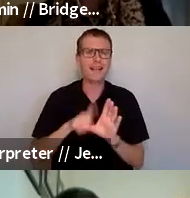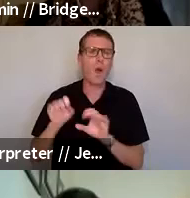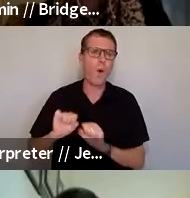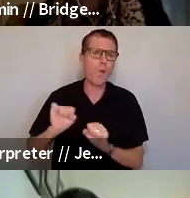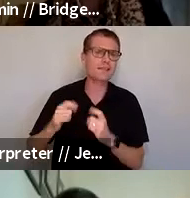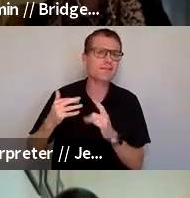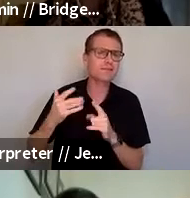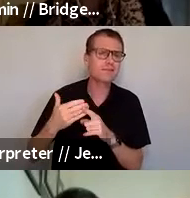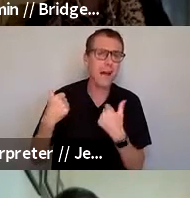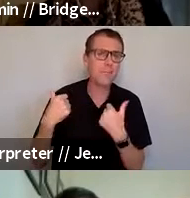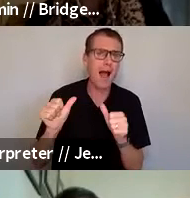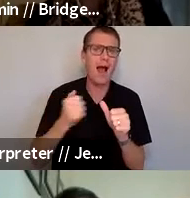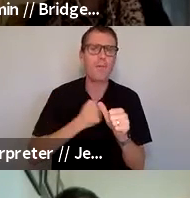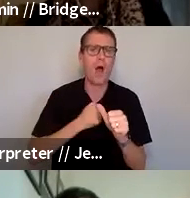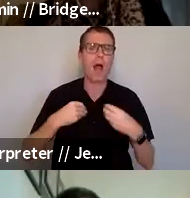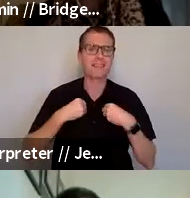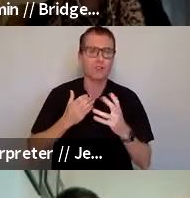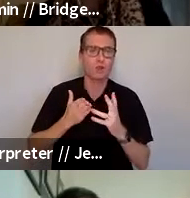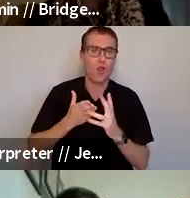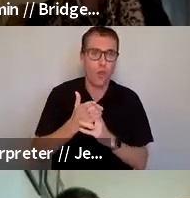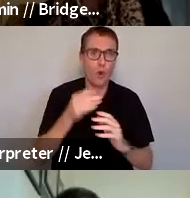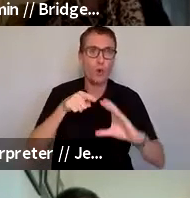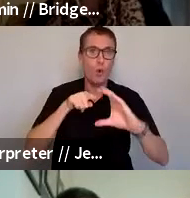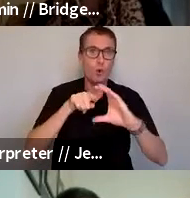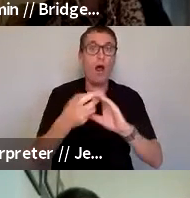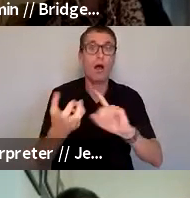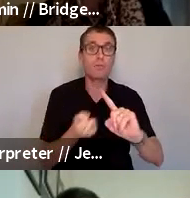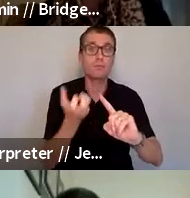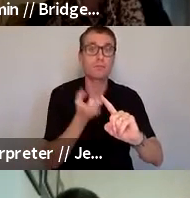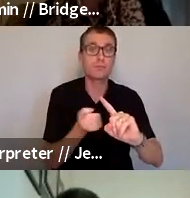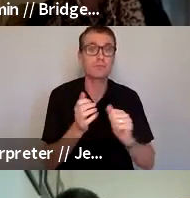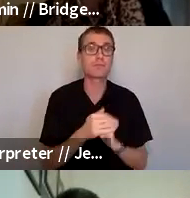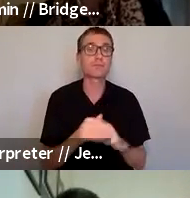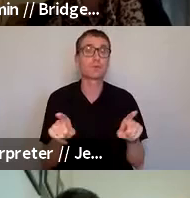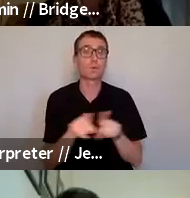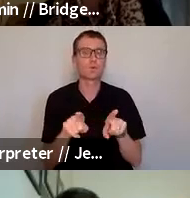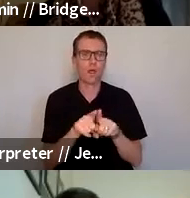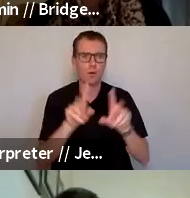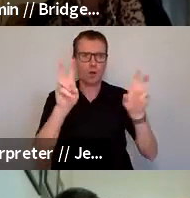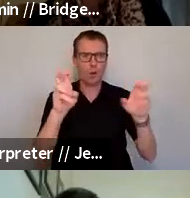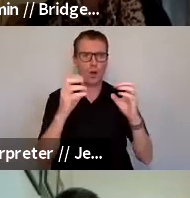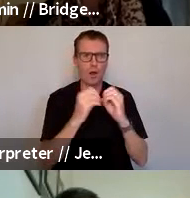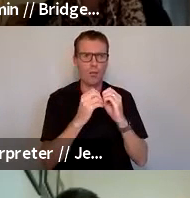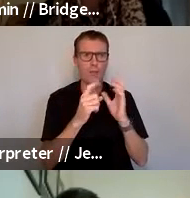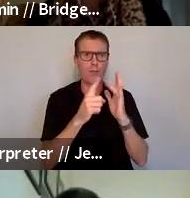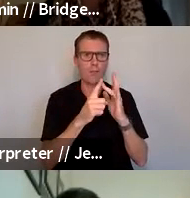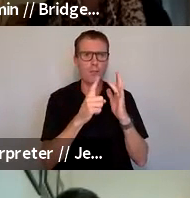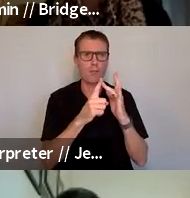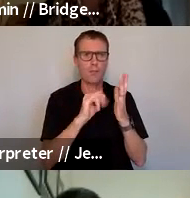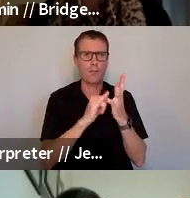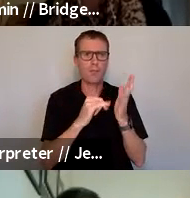happening. But also know that Boosted Live is starting something up where, we can make money online, streaming things